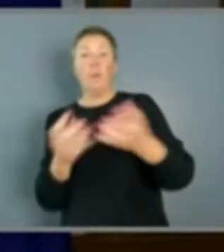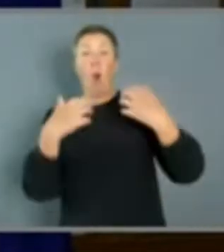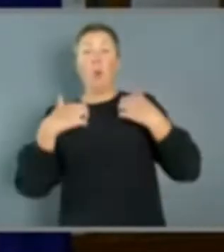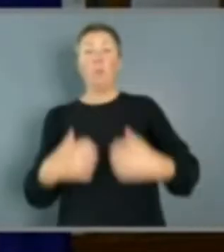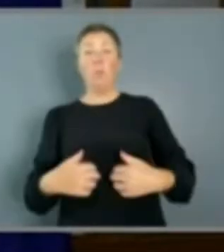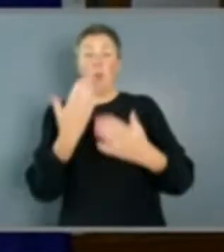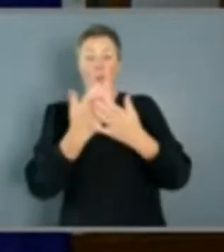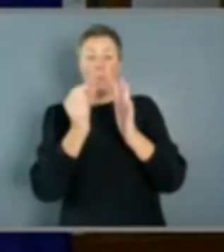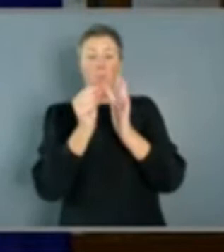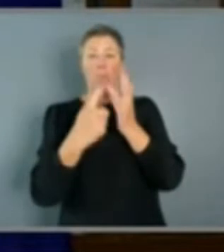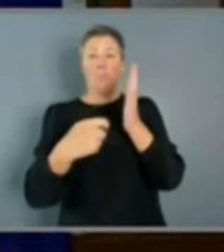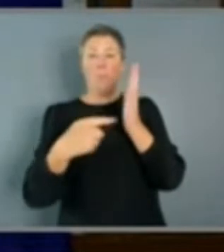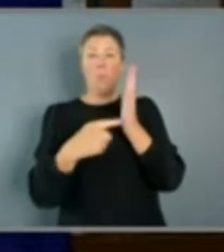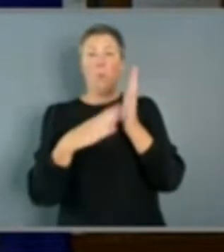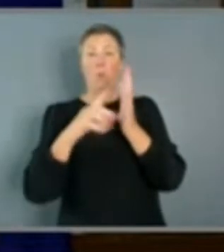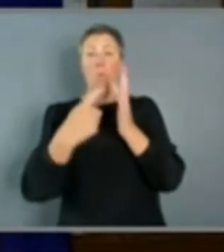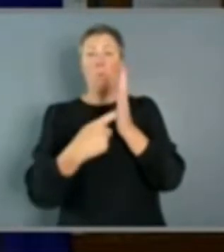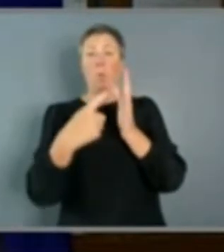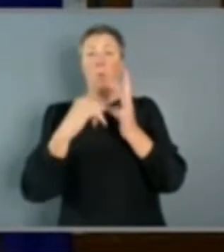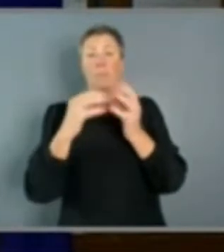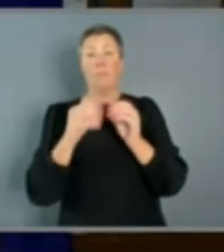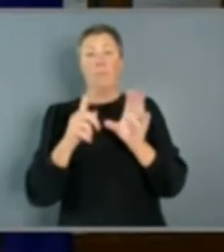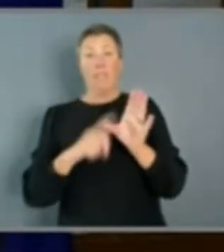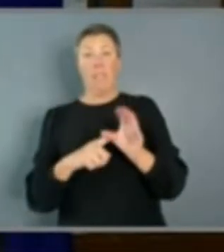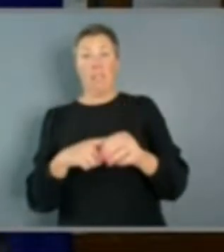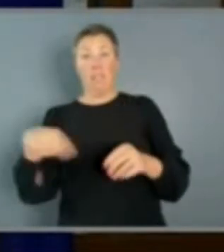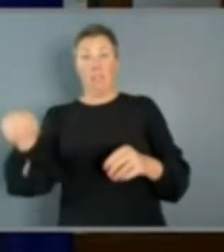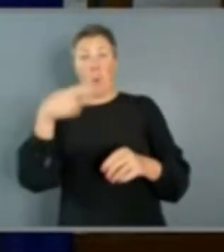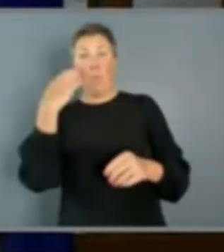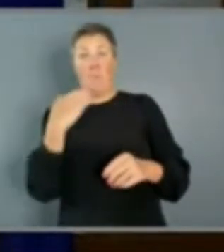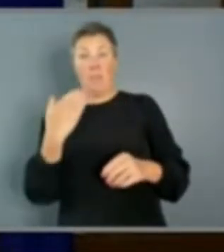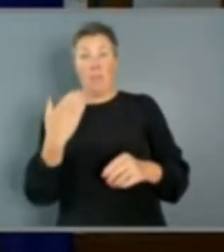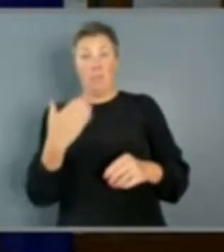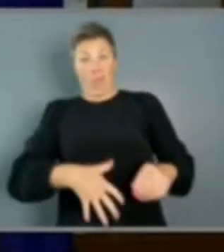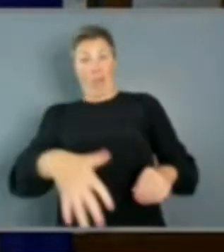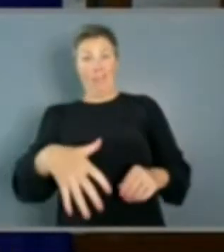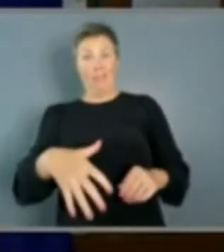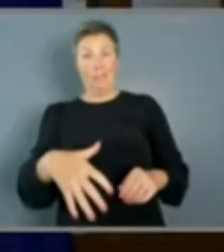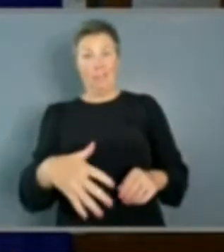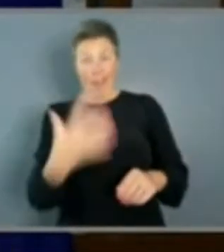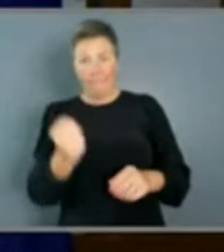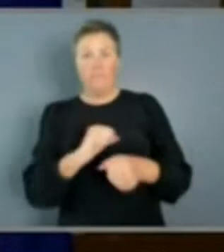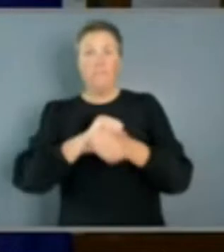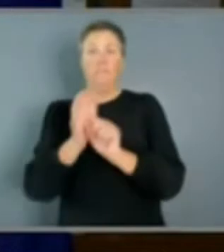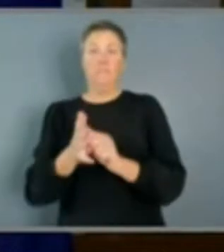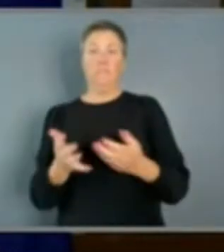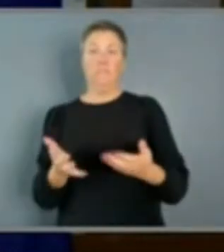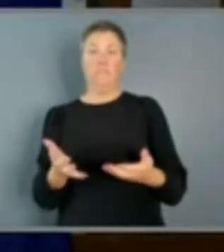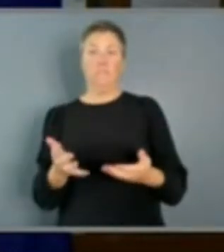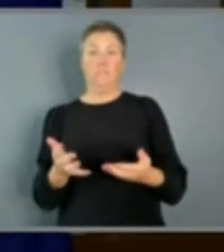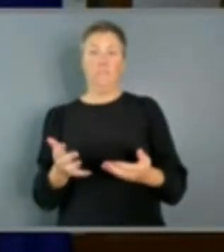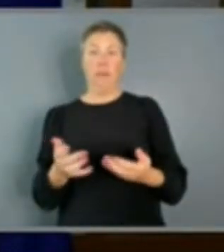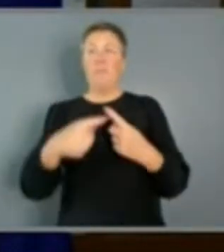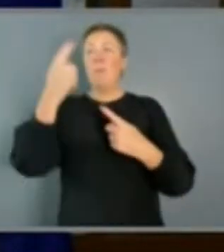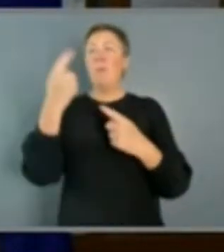Half of women who are coming in due to pregnancy are positive. We're seeing a large number of healthcare